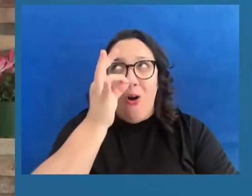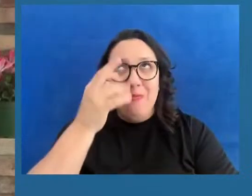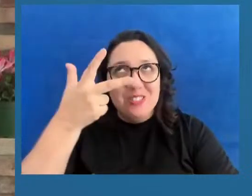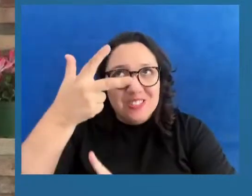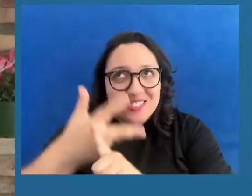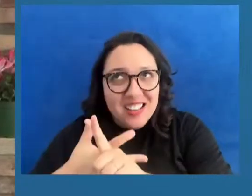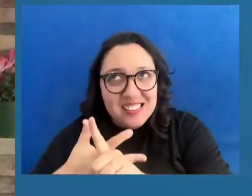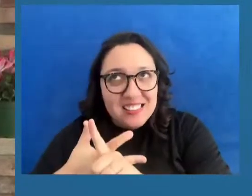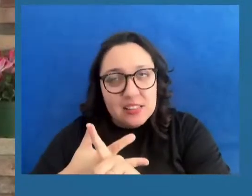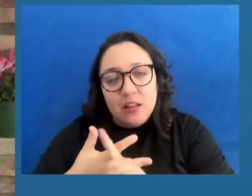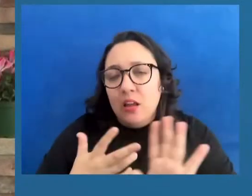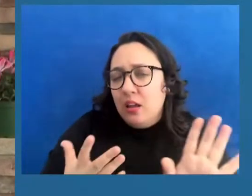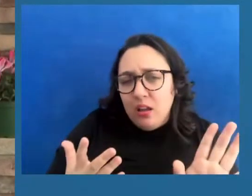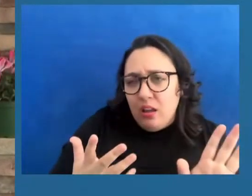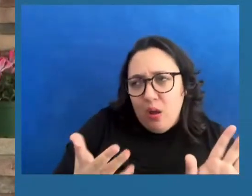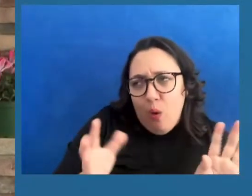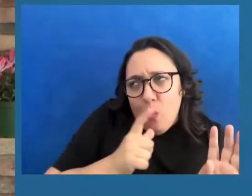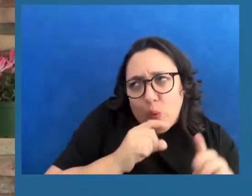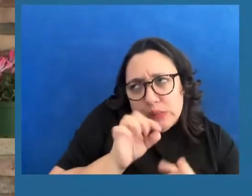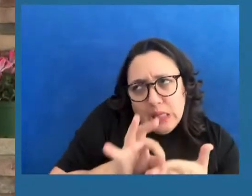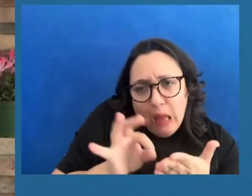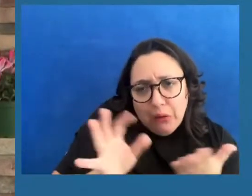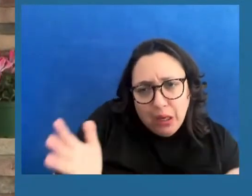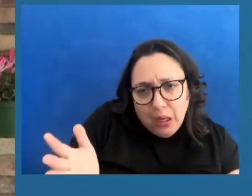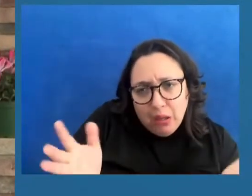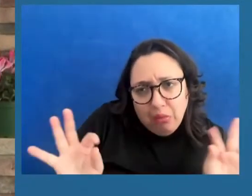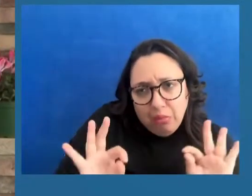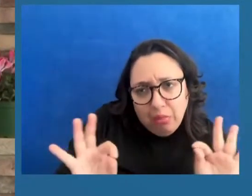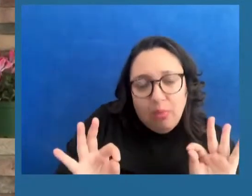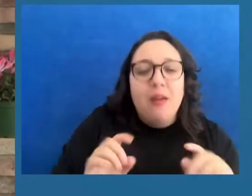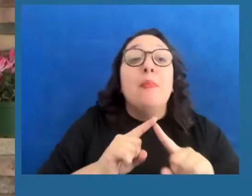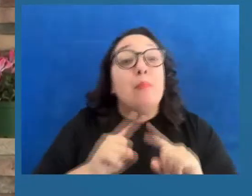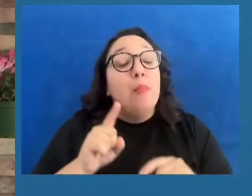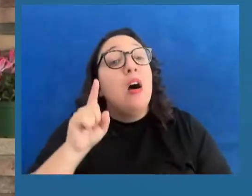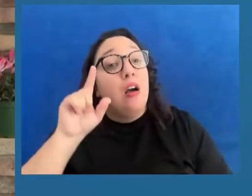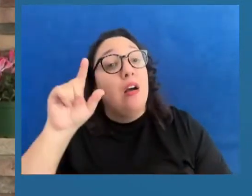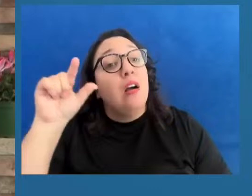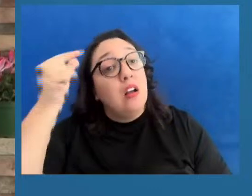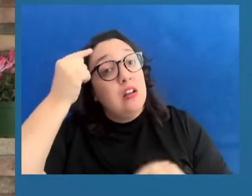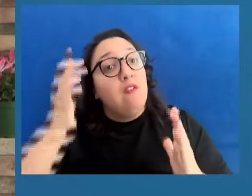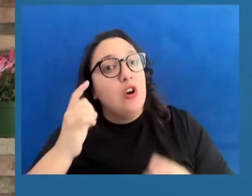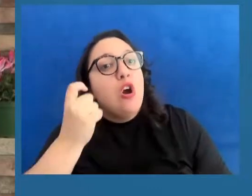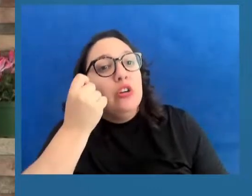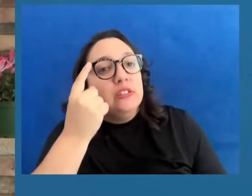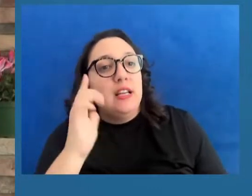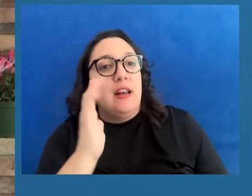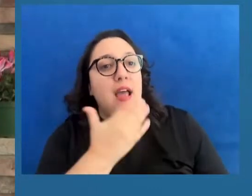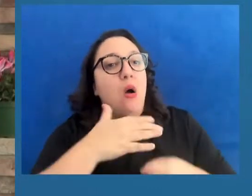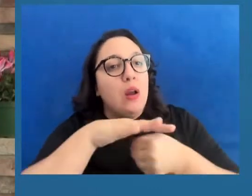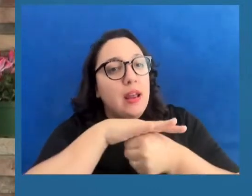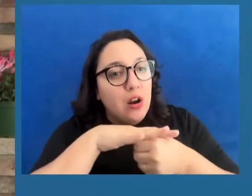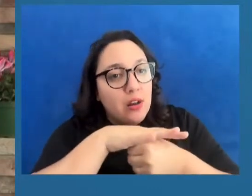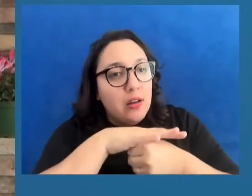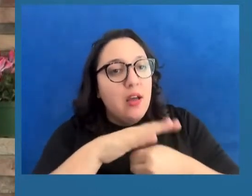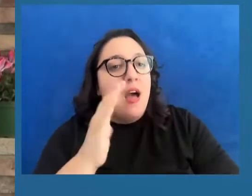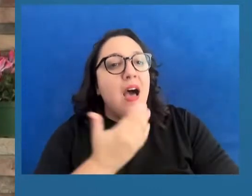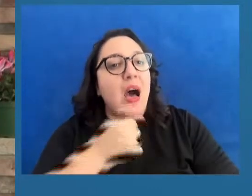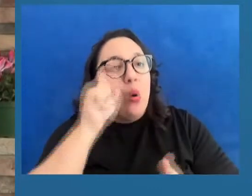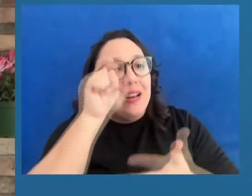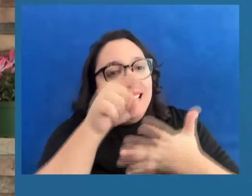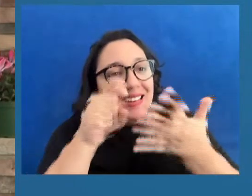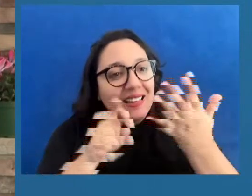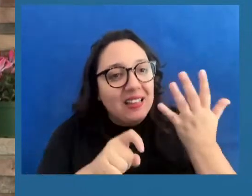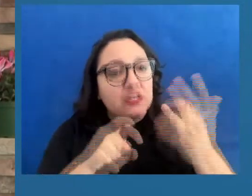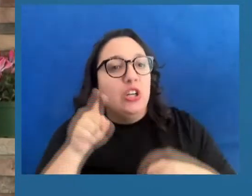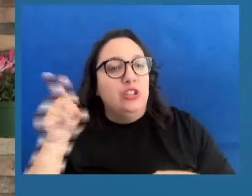who's counting? She understands our region. She understands our needs, and she can